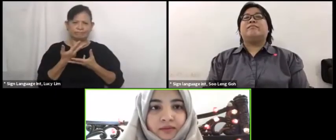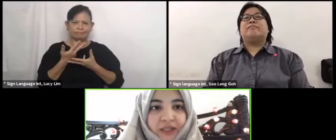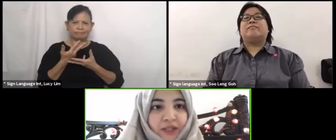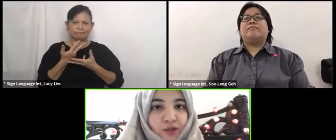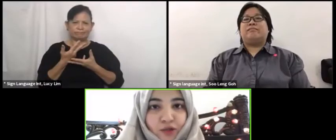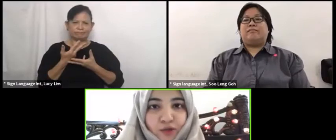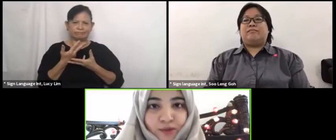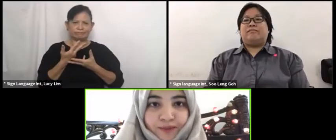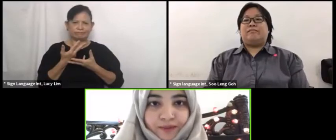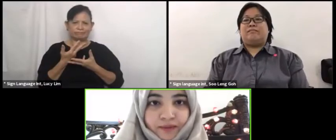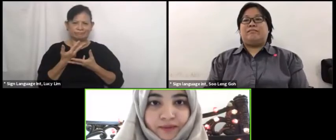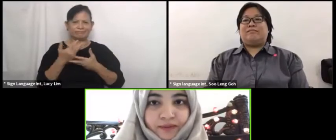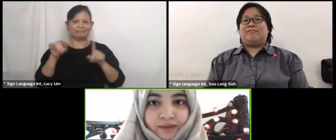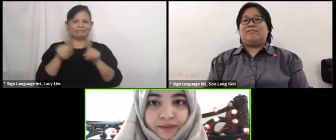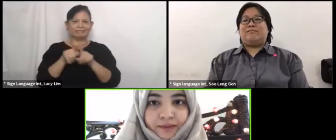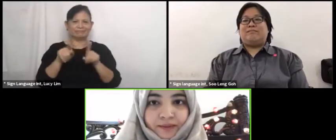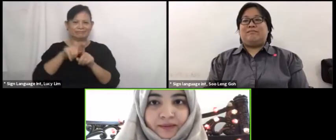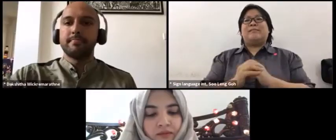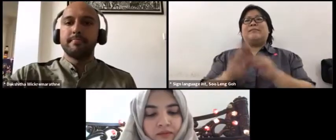my speakers also.